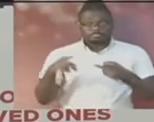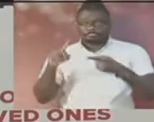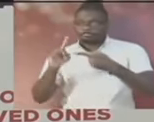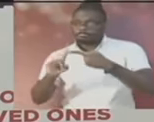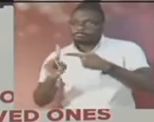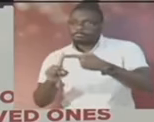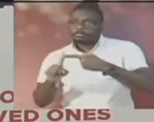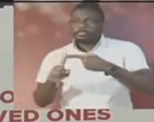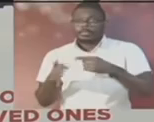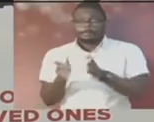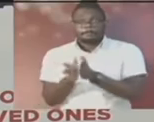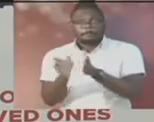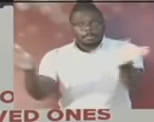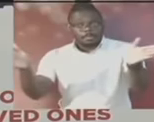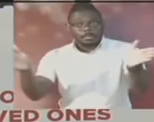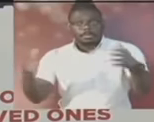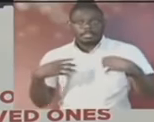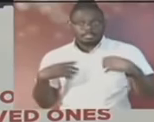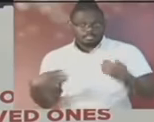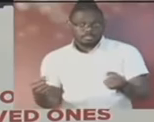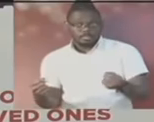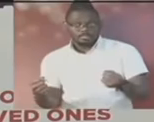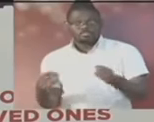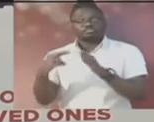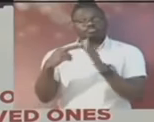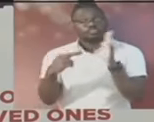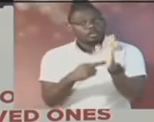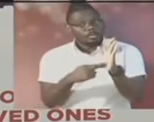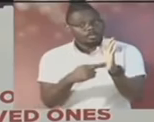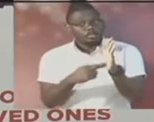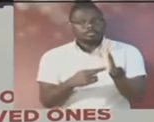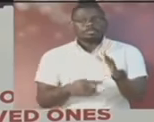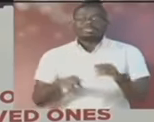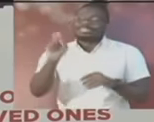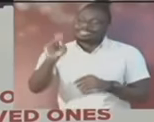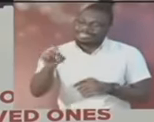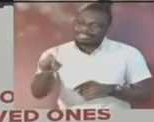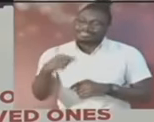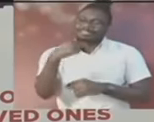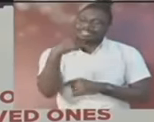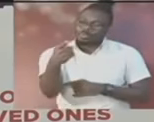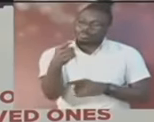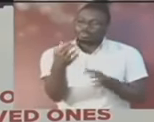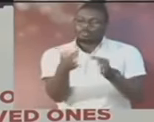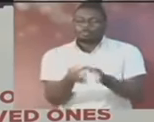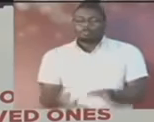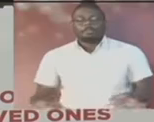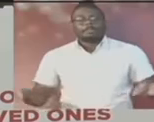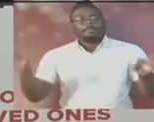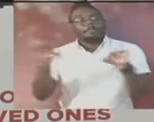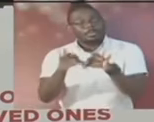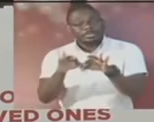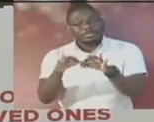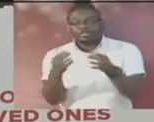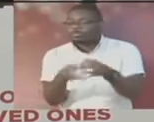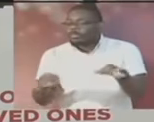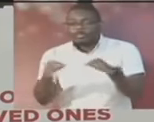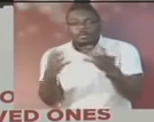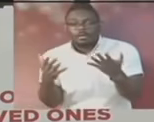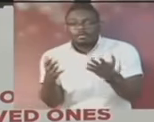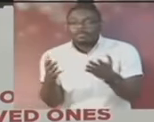public health measures. Now, I'd like to stress that the behavior of the population and the public health